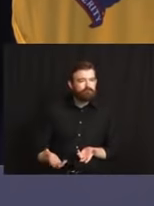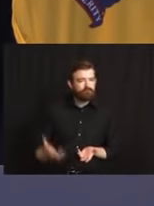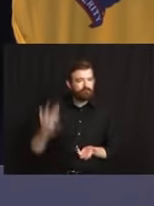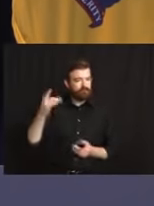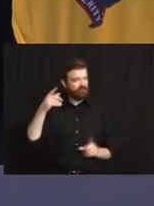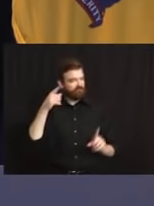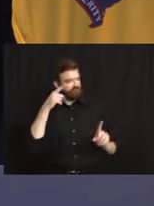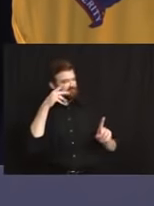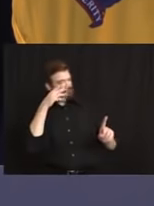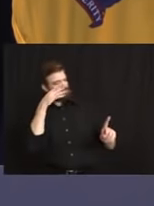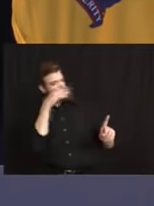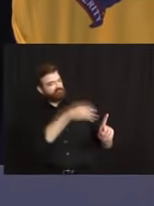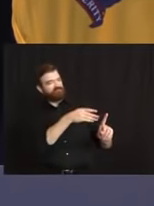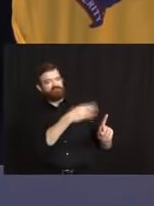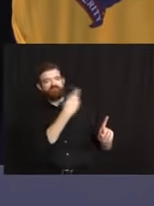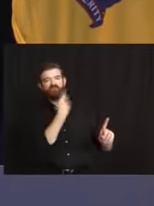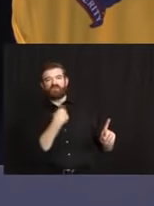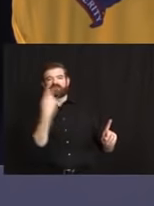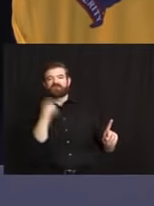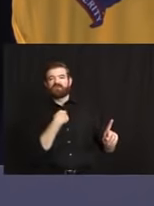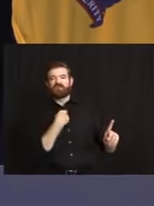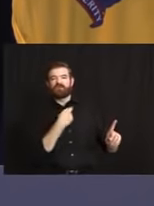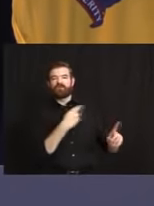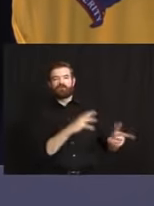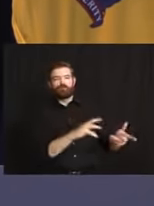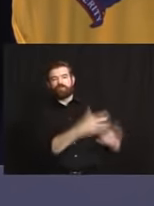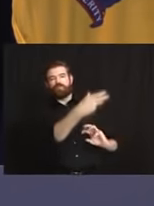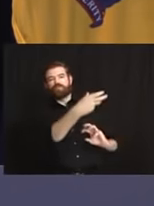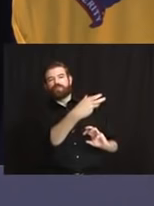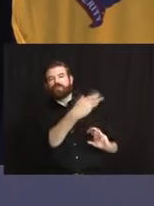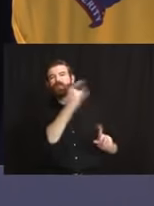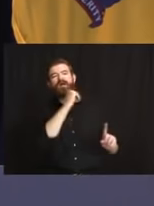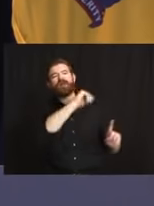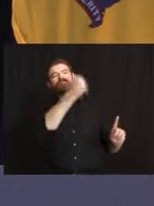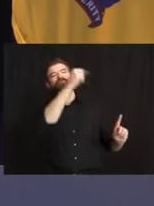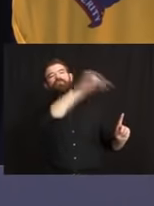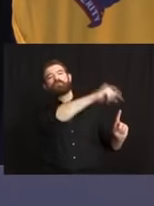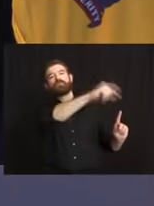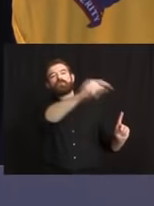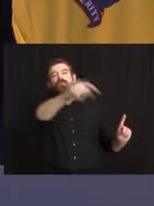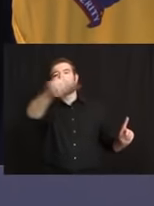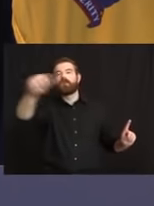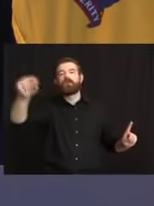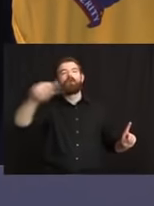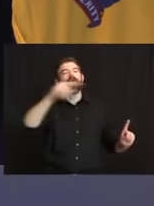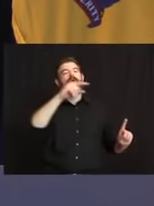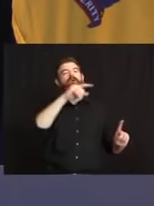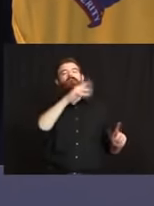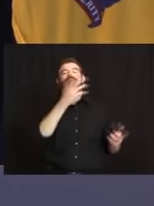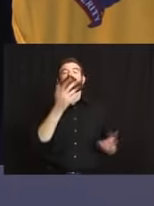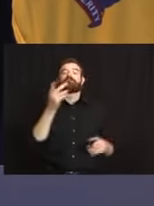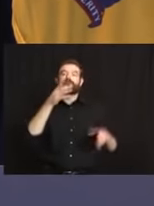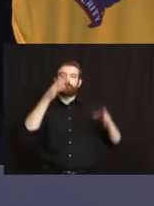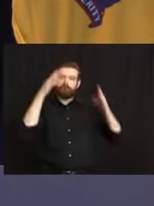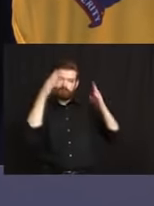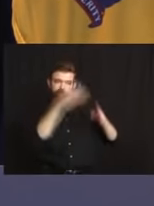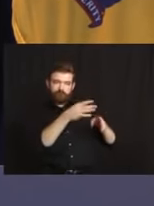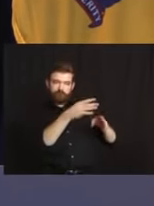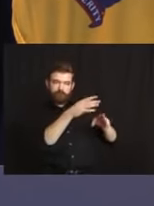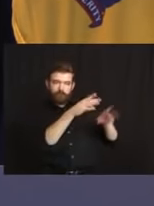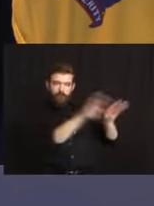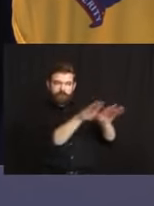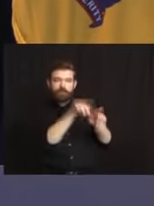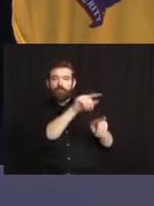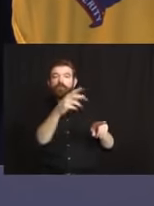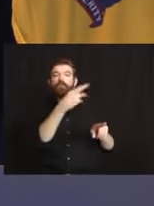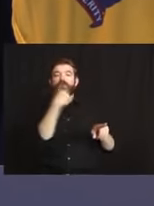the regulations to profit. I know what you said about indoor dining, but you mentioned yesterday that a big reason for the